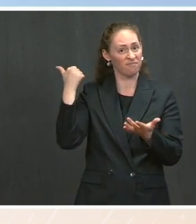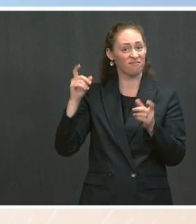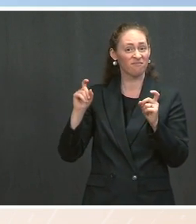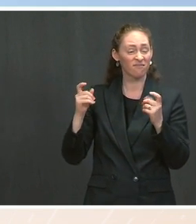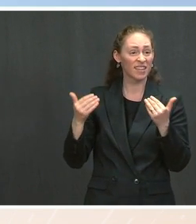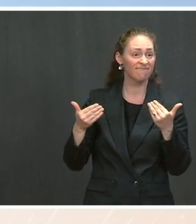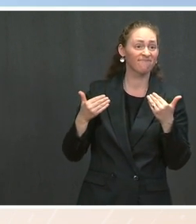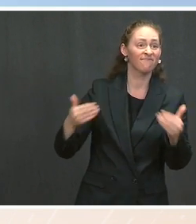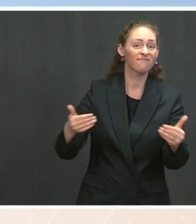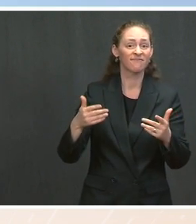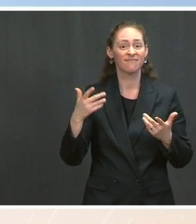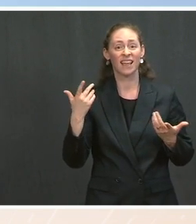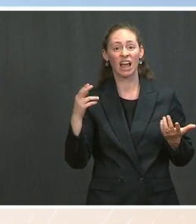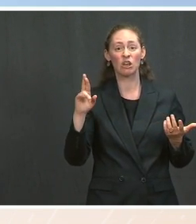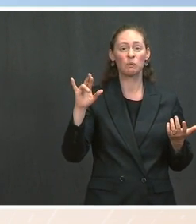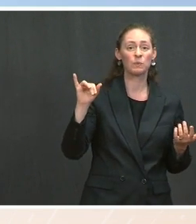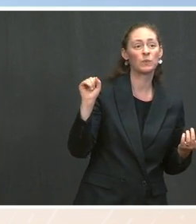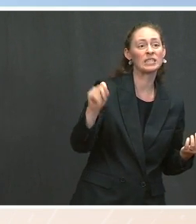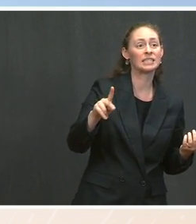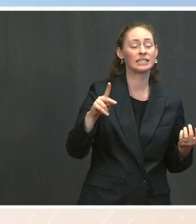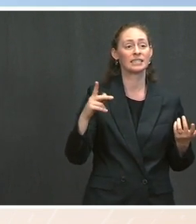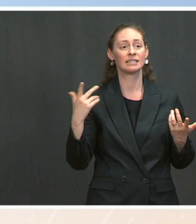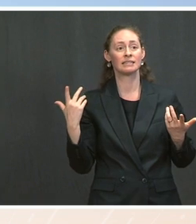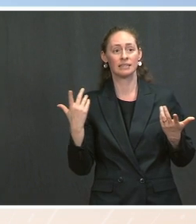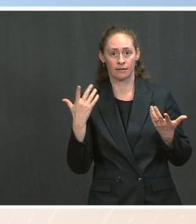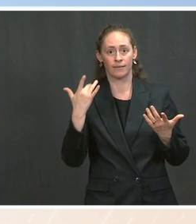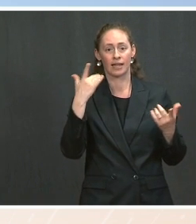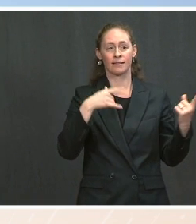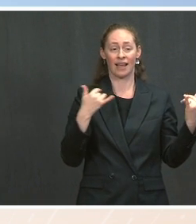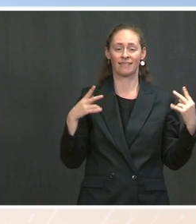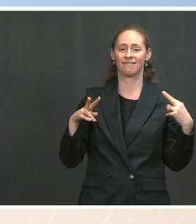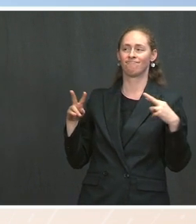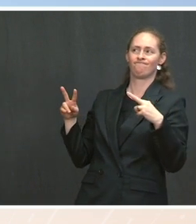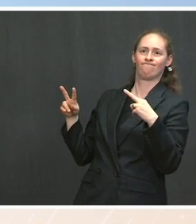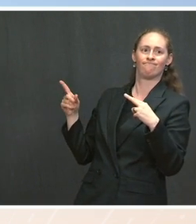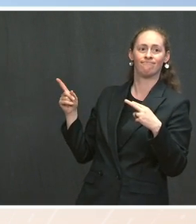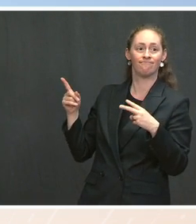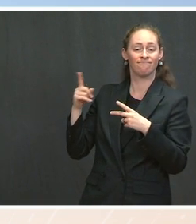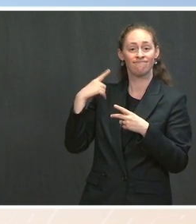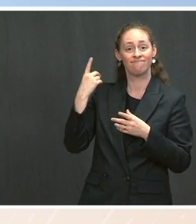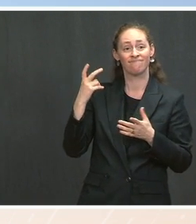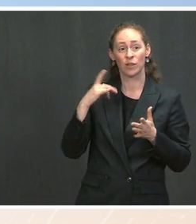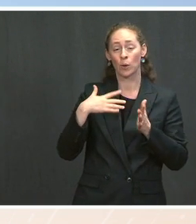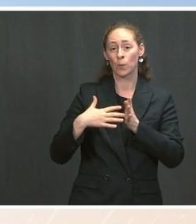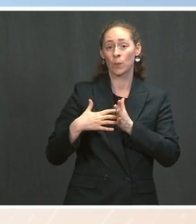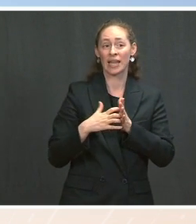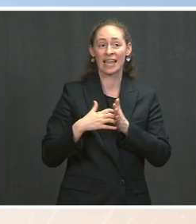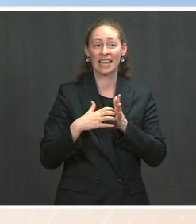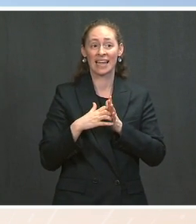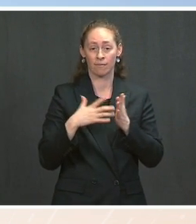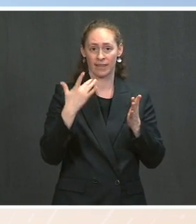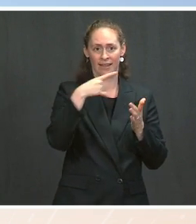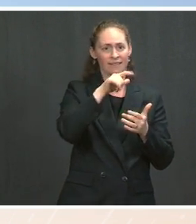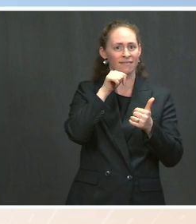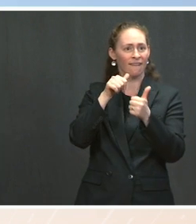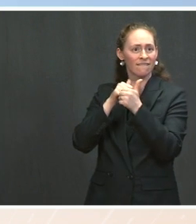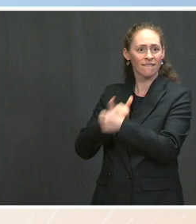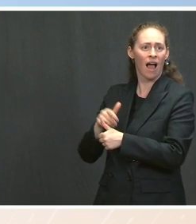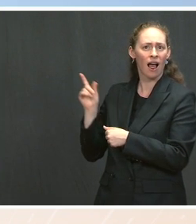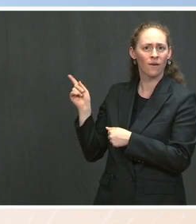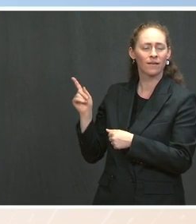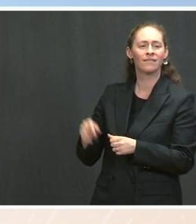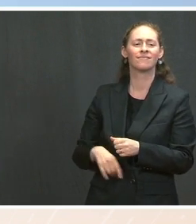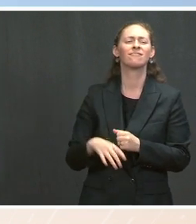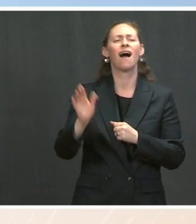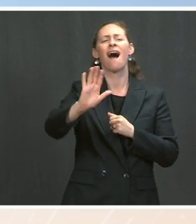way weak or ineffective in having set the deadline to begin with? Well, first of all, there was a ceasefire in 11 days. That